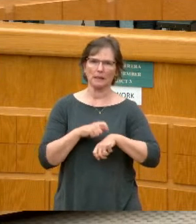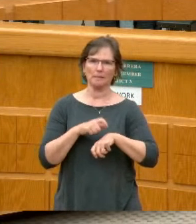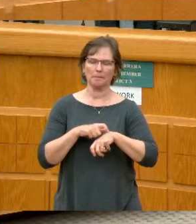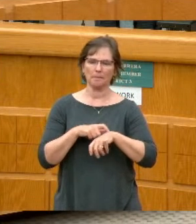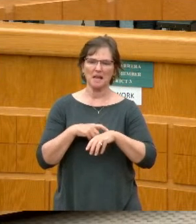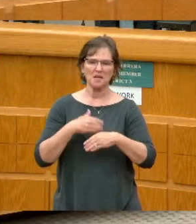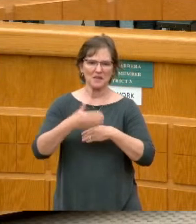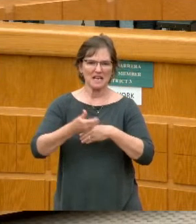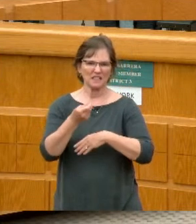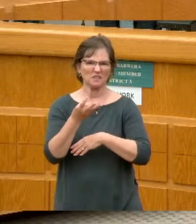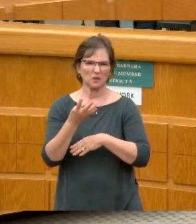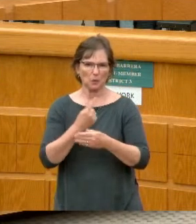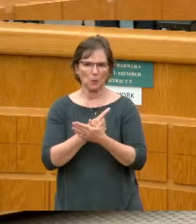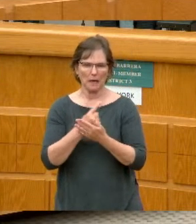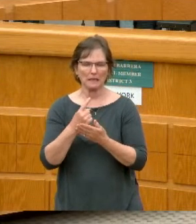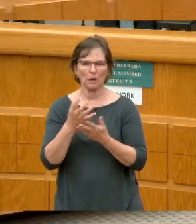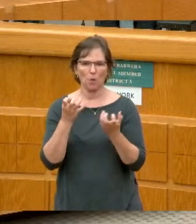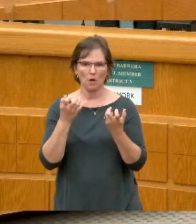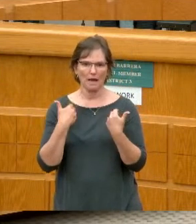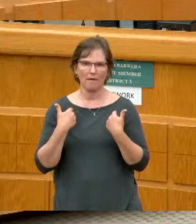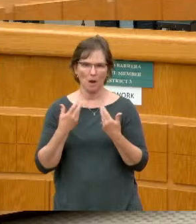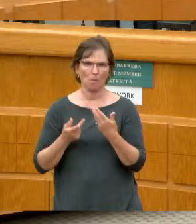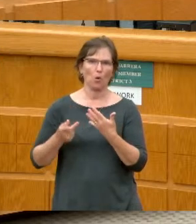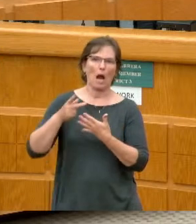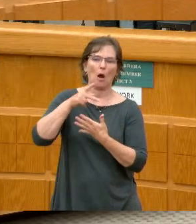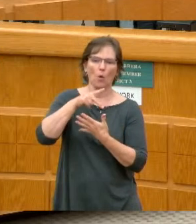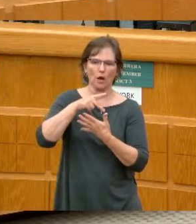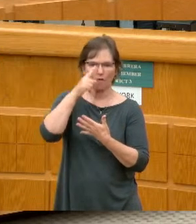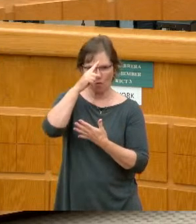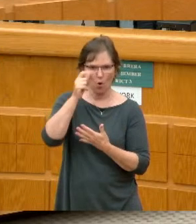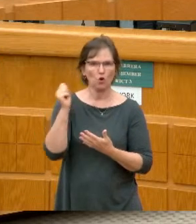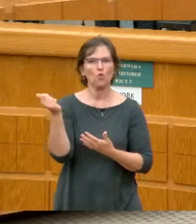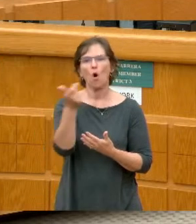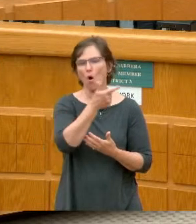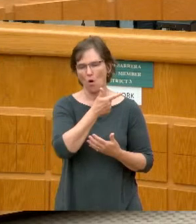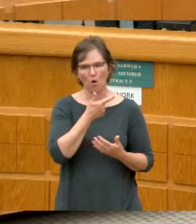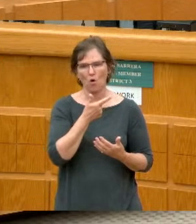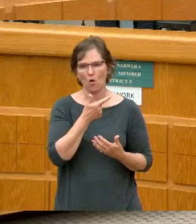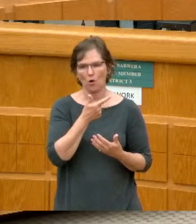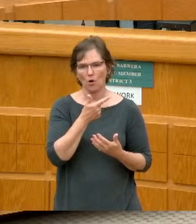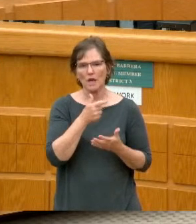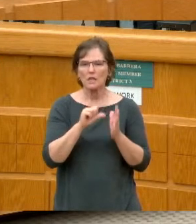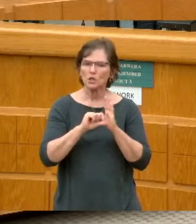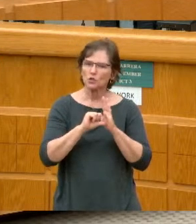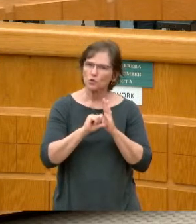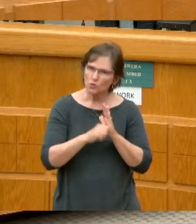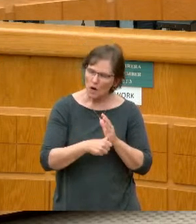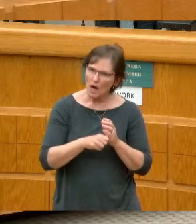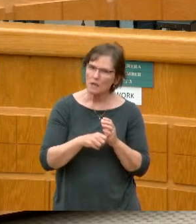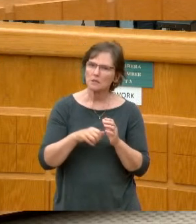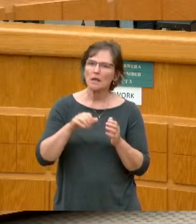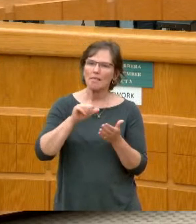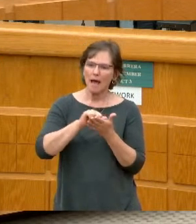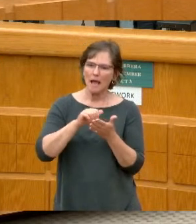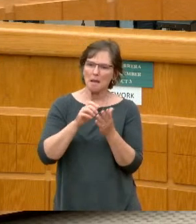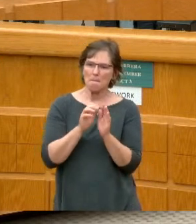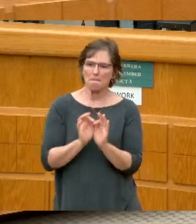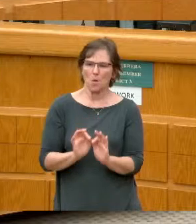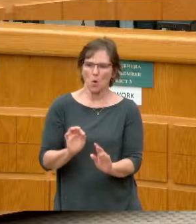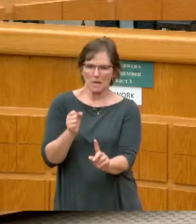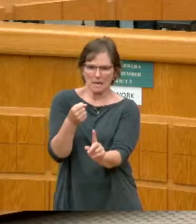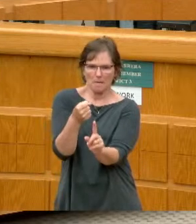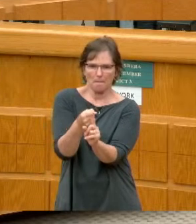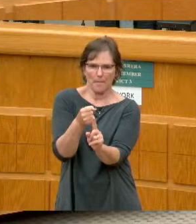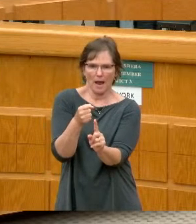when you start getting me to talk about mental health, this is what happens. You get a big, thick paper. Because our people are really suffering